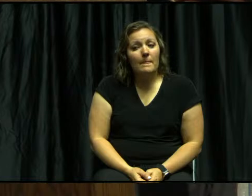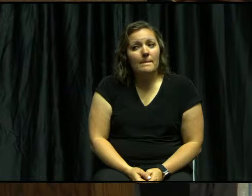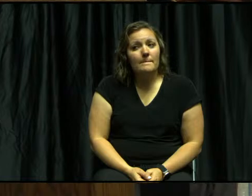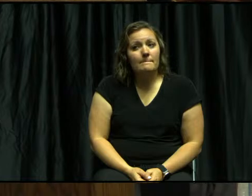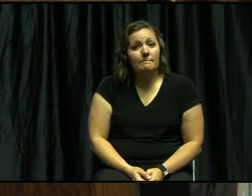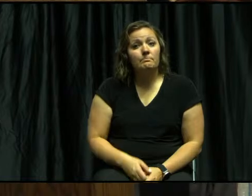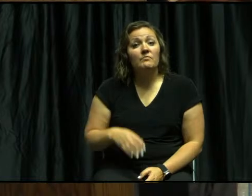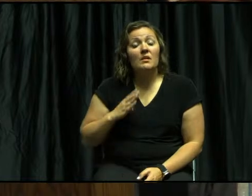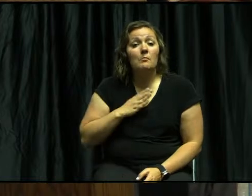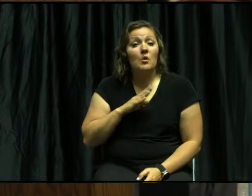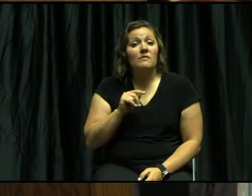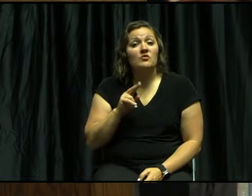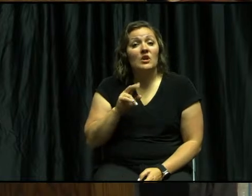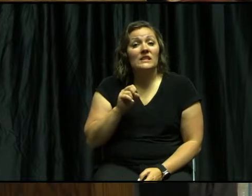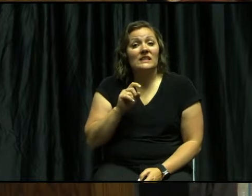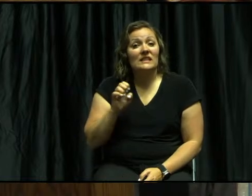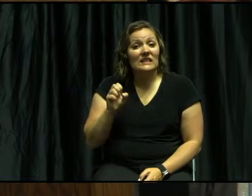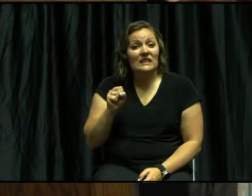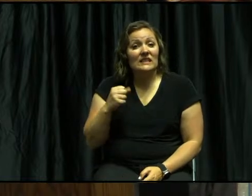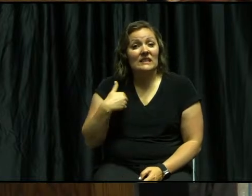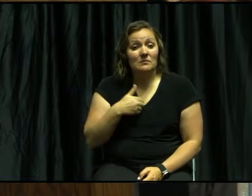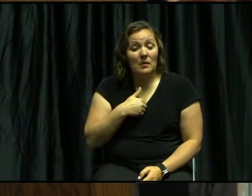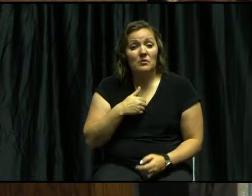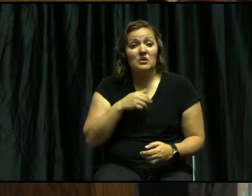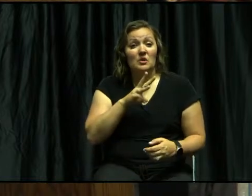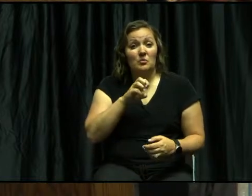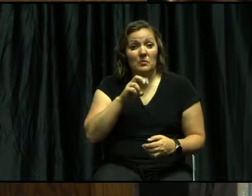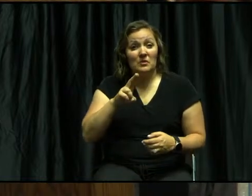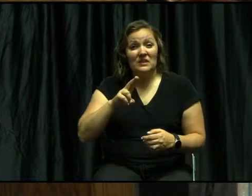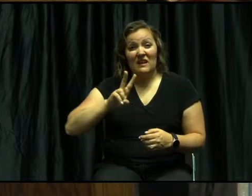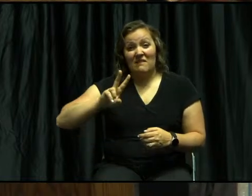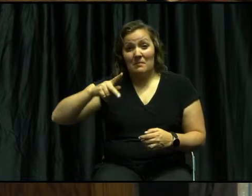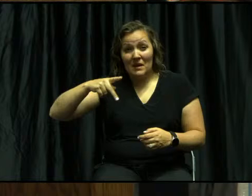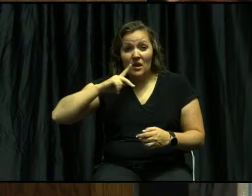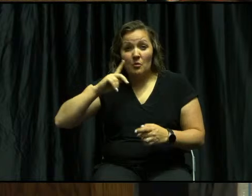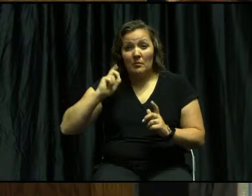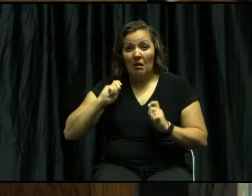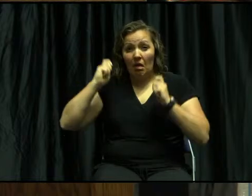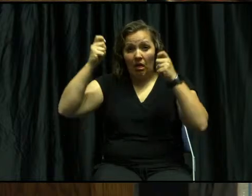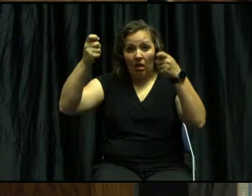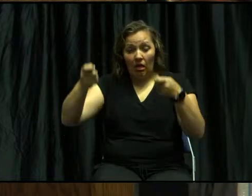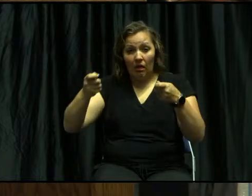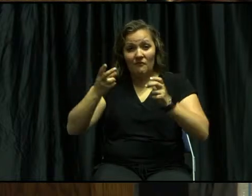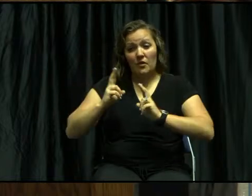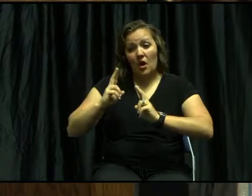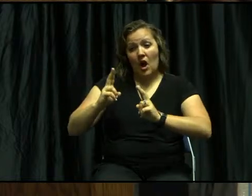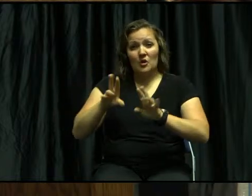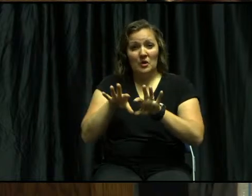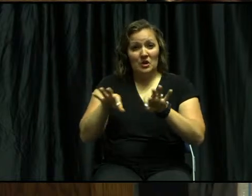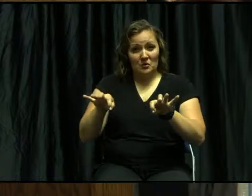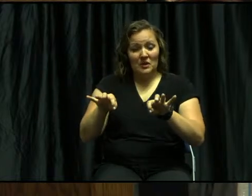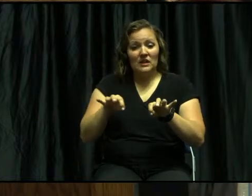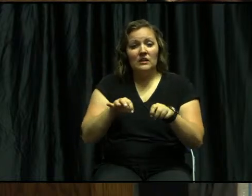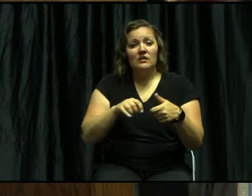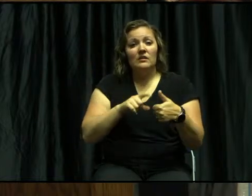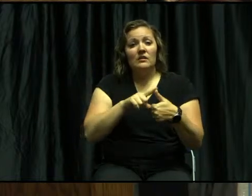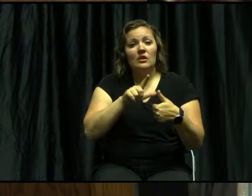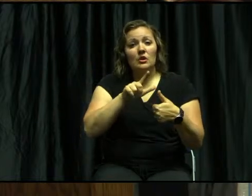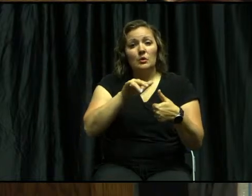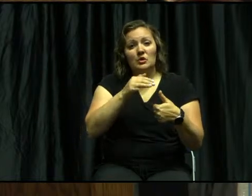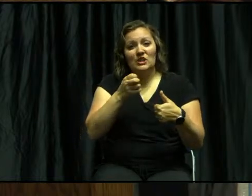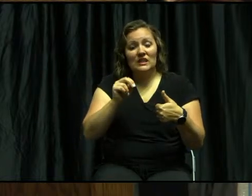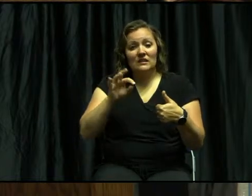Board of Trustees members and Weber State Vice Presidents will then perform the hooding and presentation of honorary degrees to Lou Jean